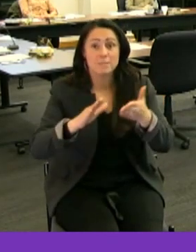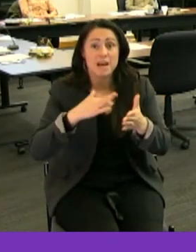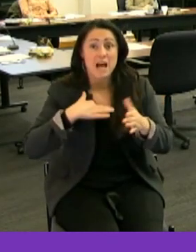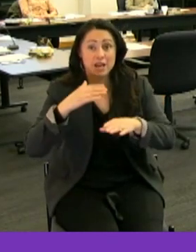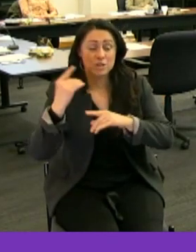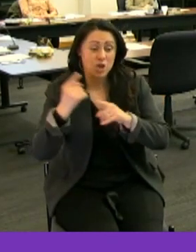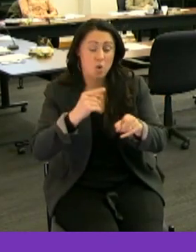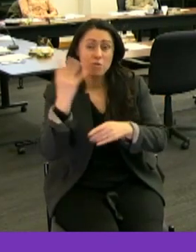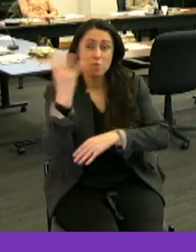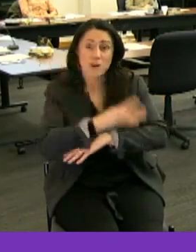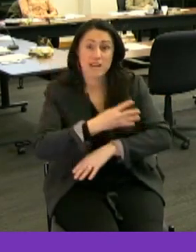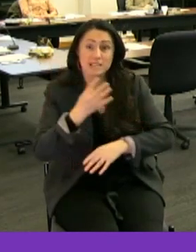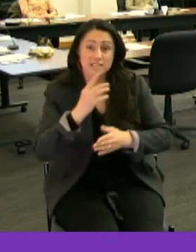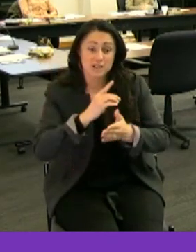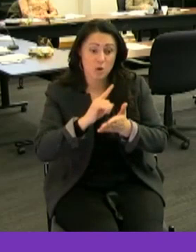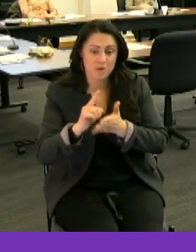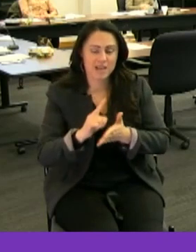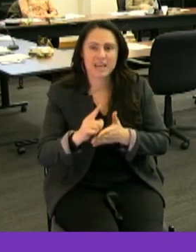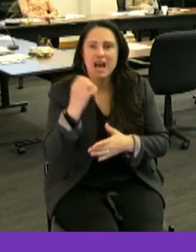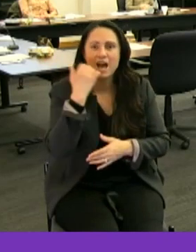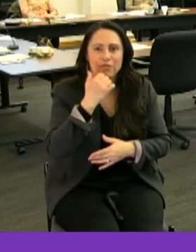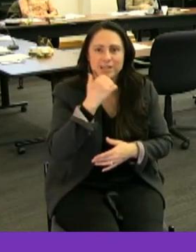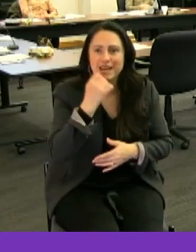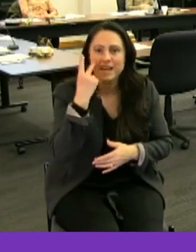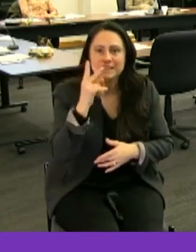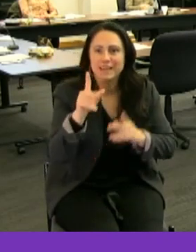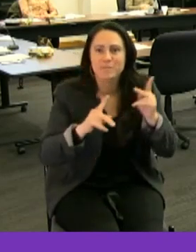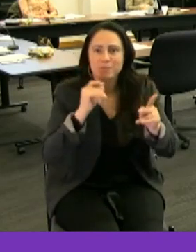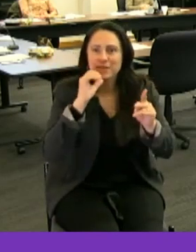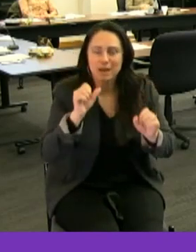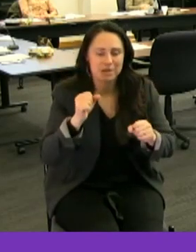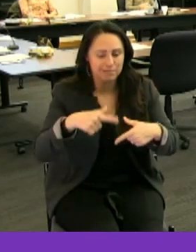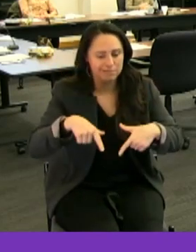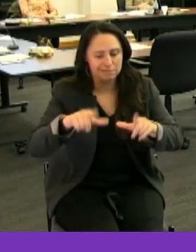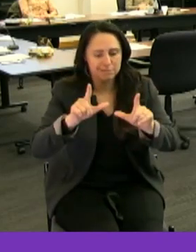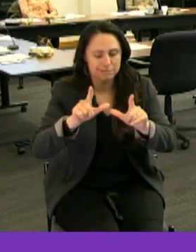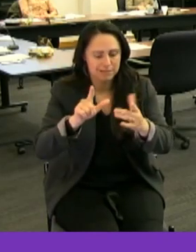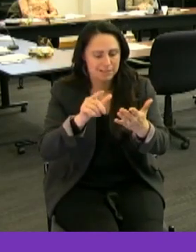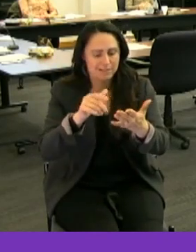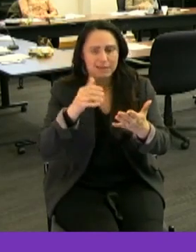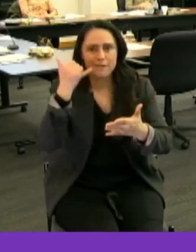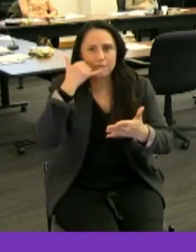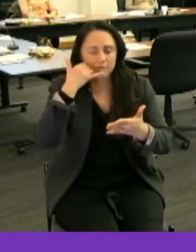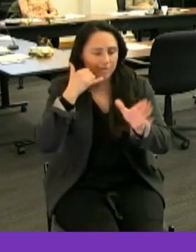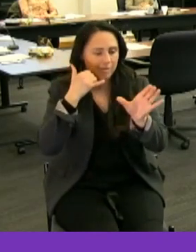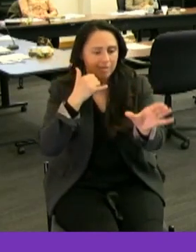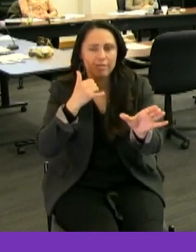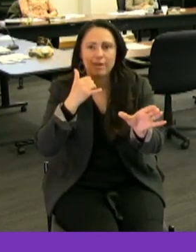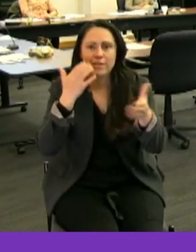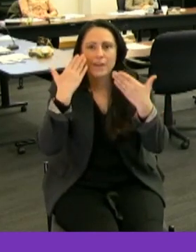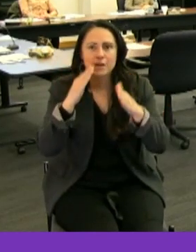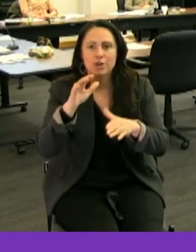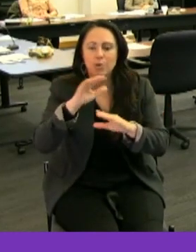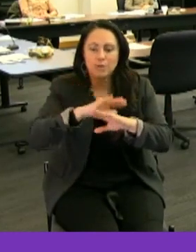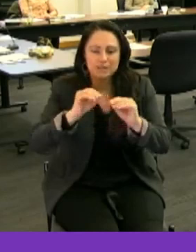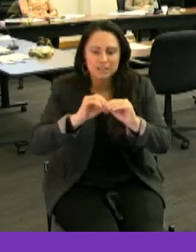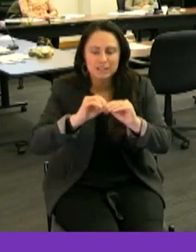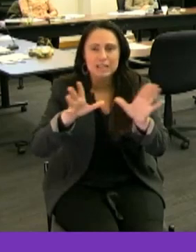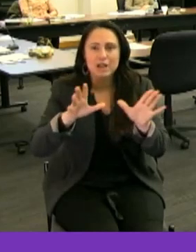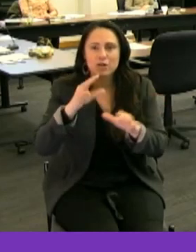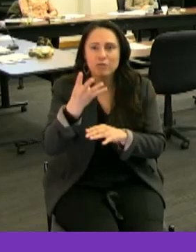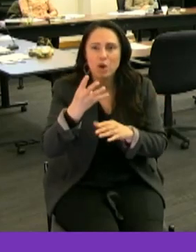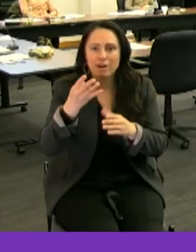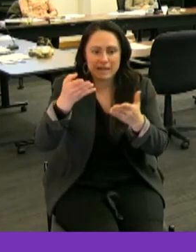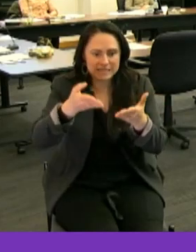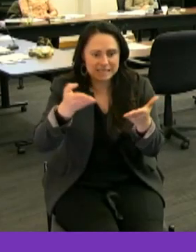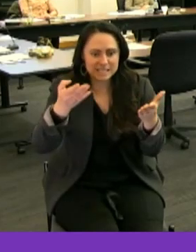4 days a week. On a daily, I see people, you know, not being able to get on the campus because they didn't even know Cleared For existed, or they don't know how to